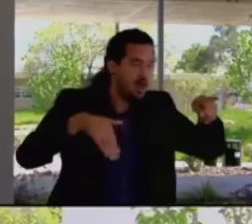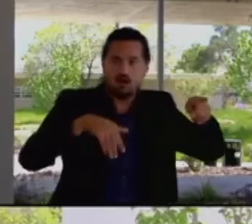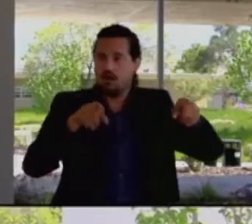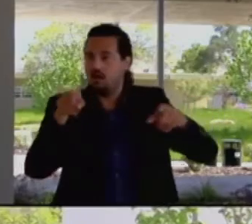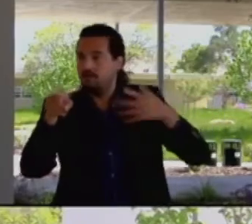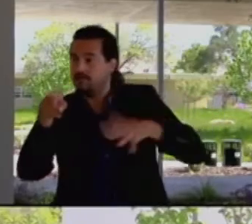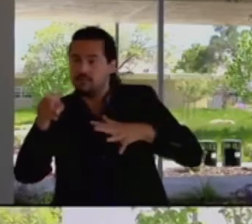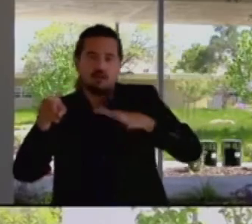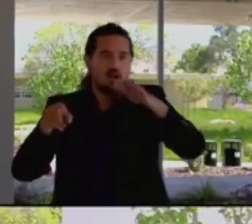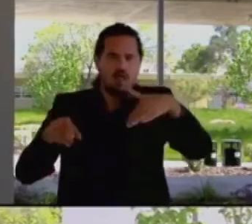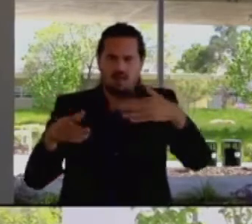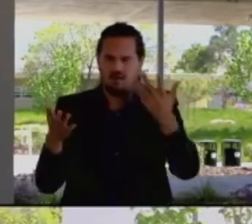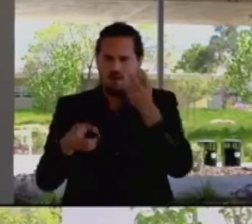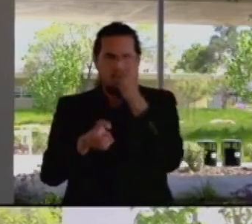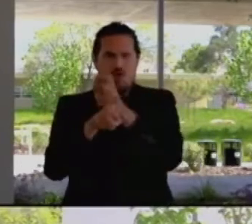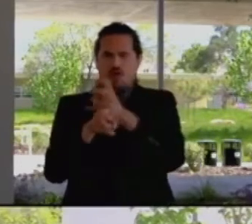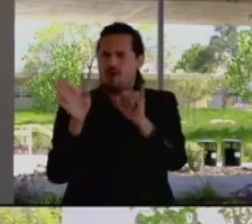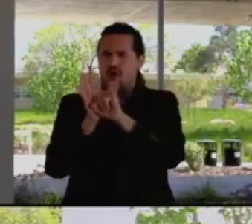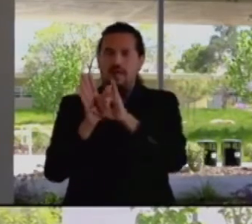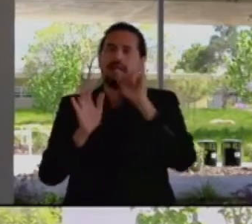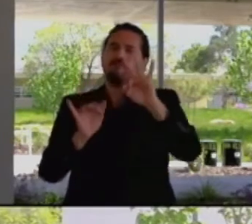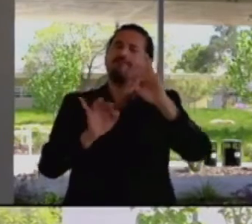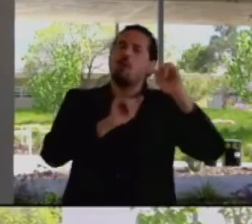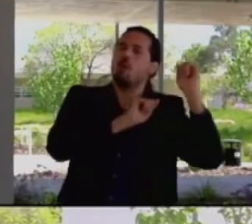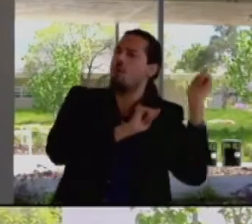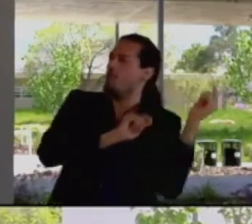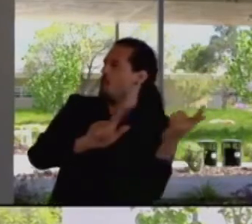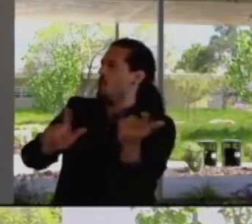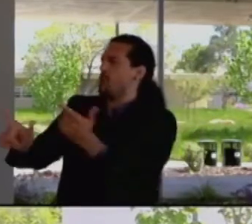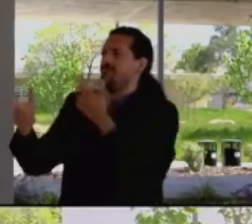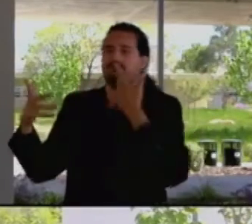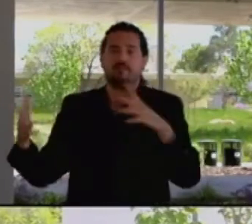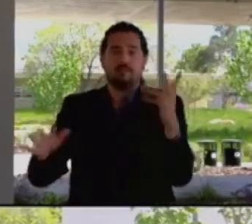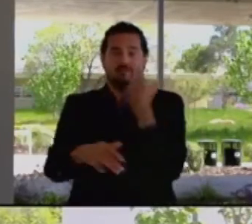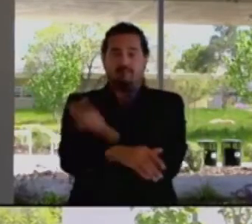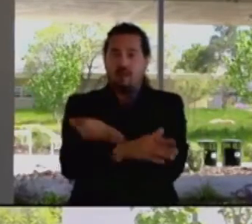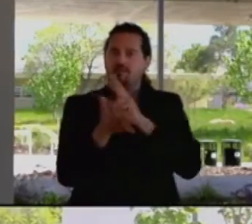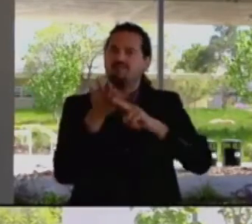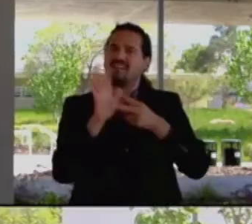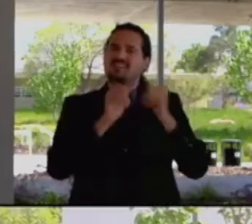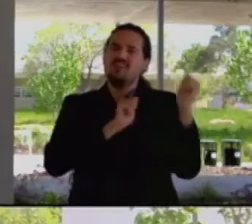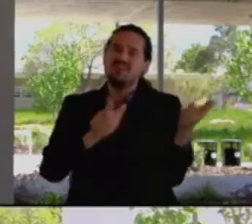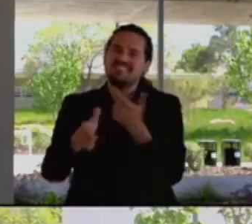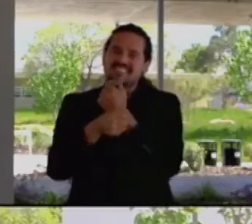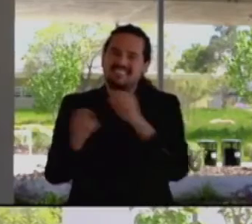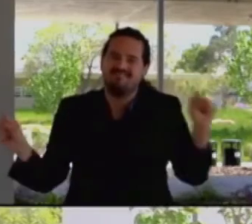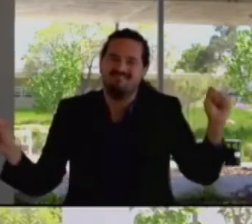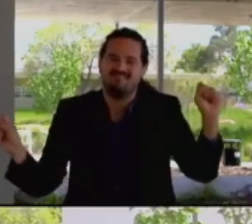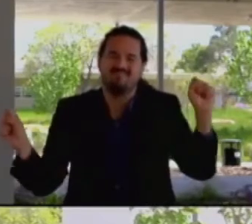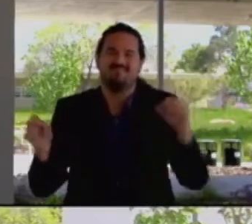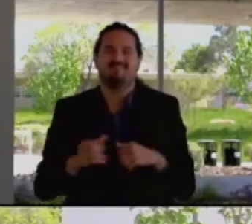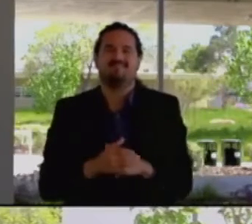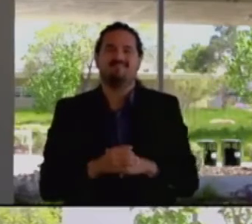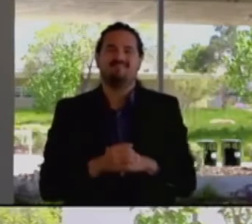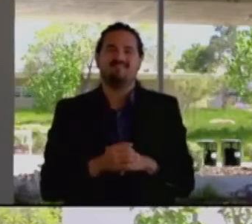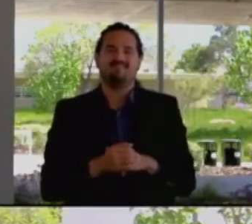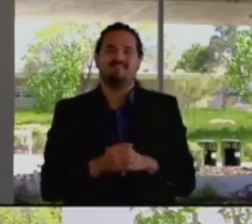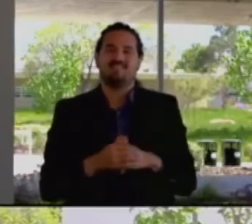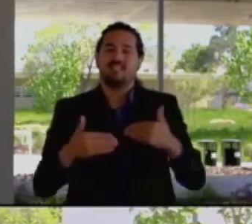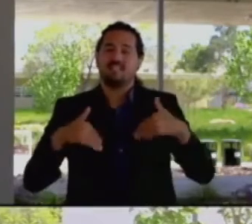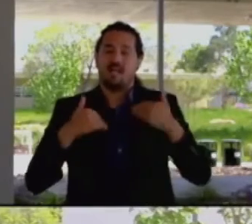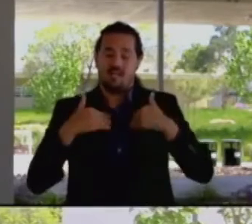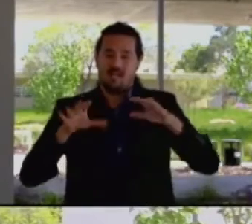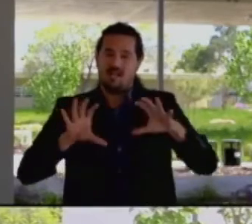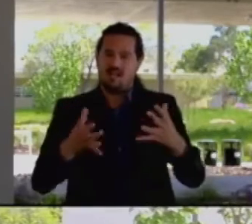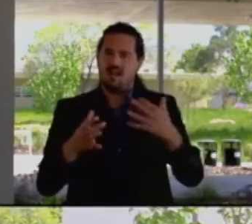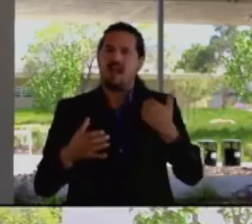we know we'll all be safe as a community. Young people have this misconception that COVID is no big deal. It is a big